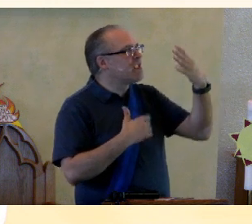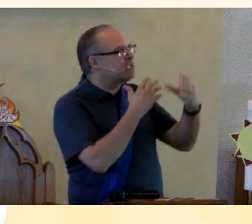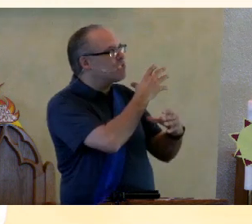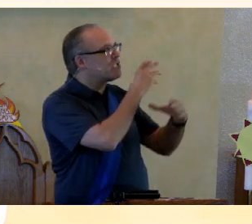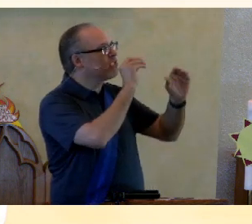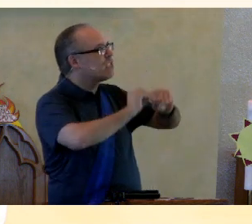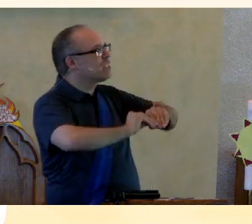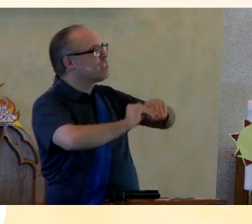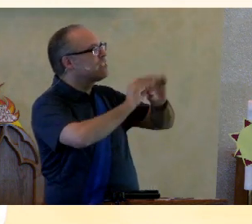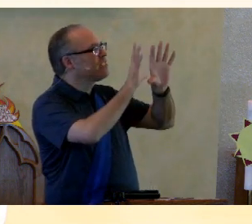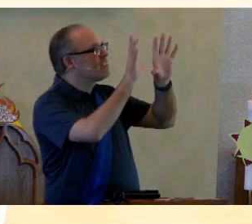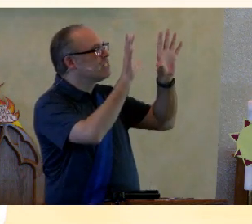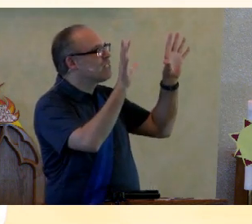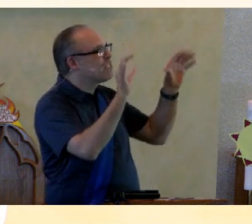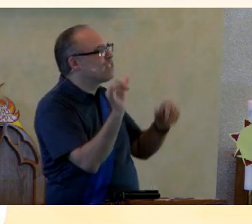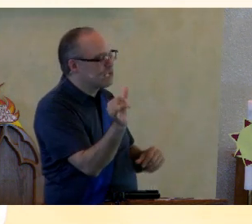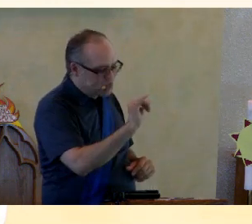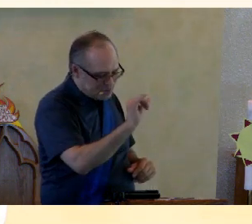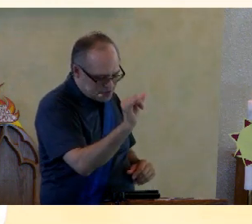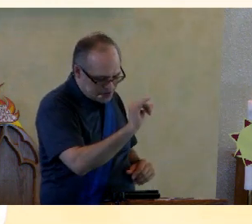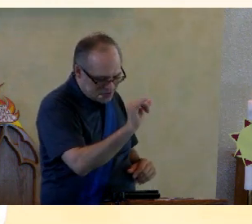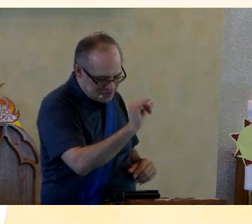Sunlight too, and